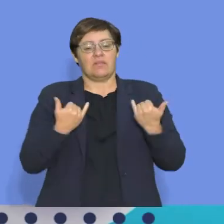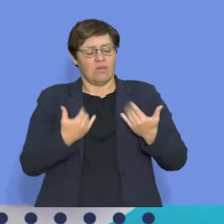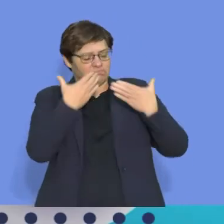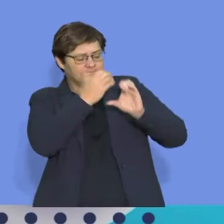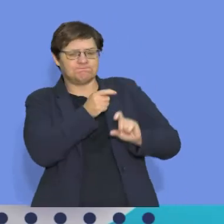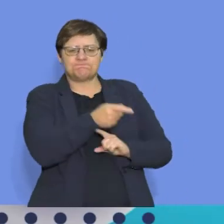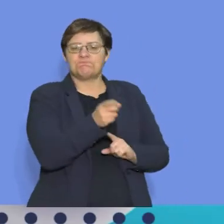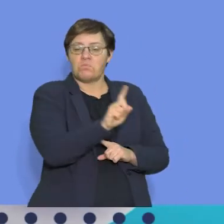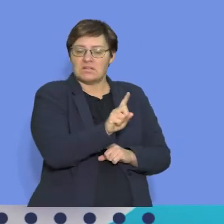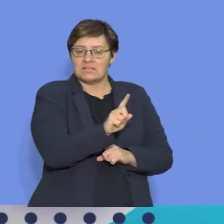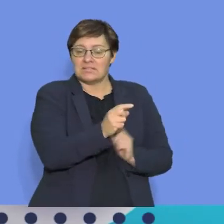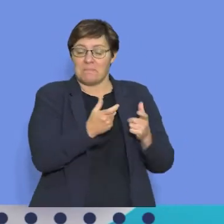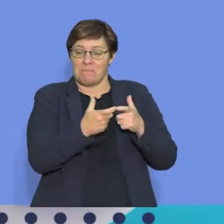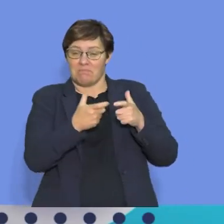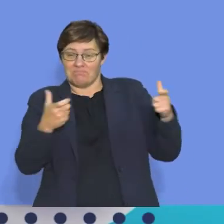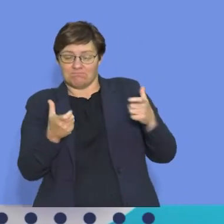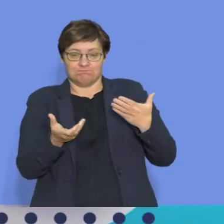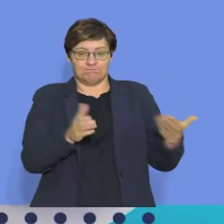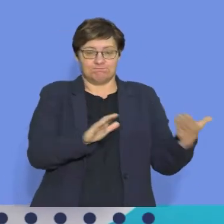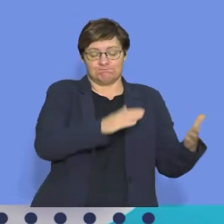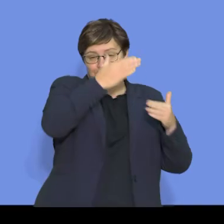is mass extinctions.